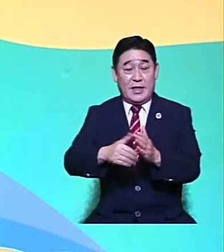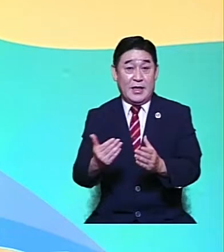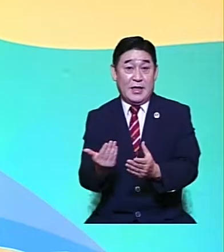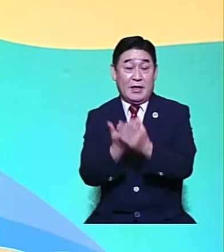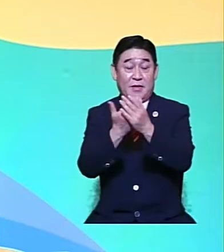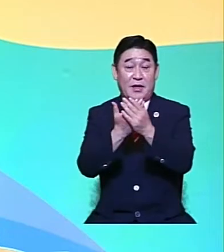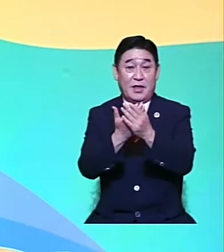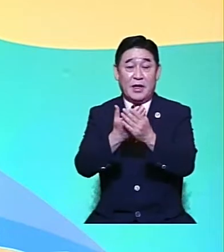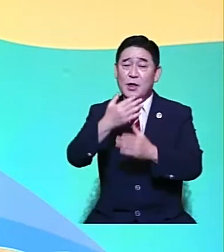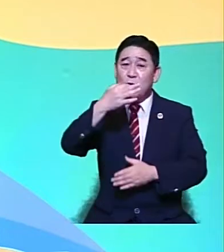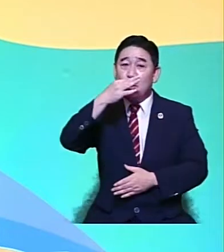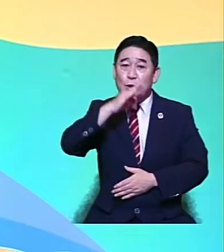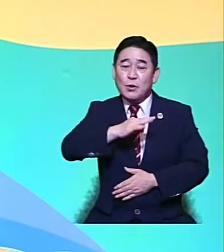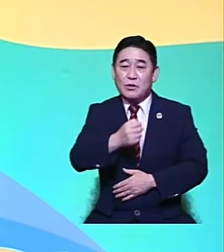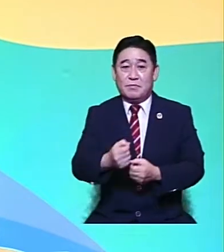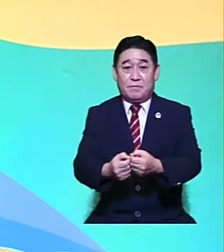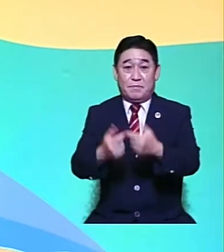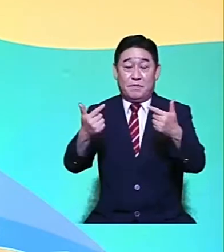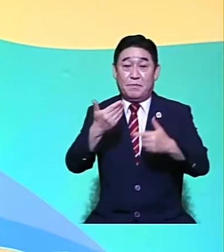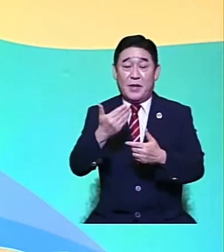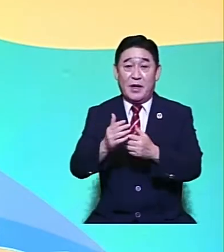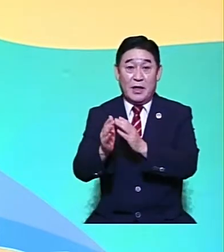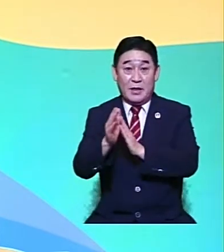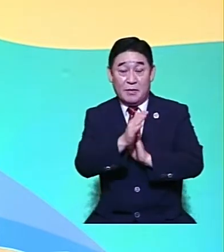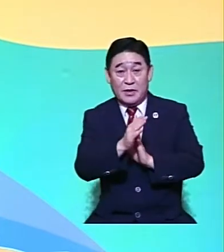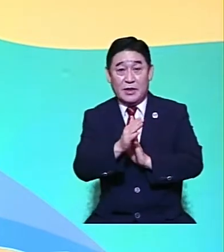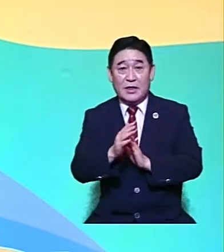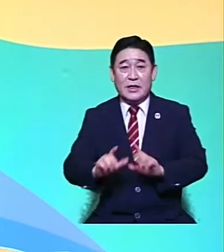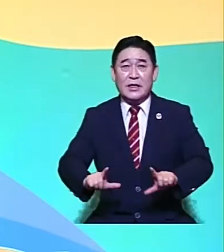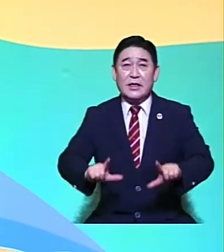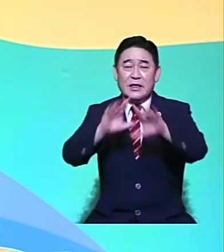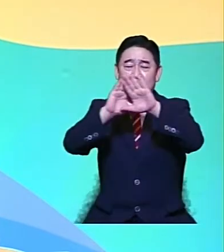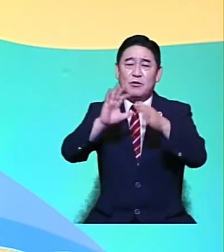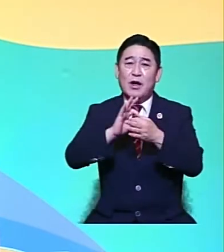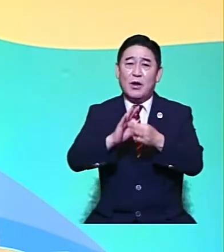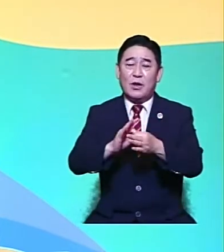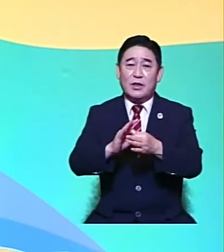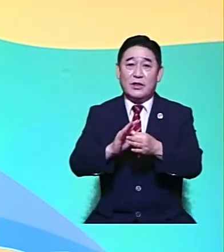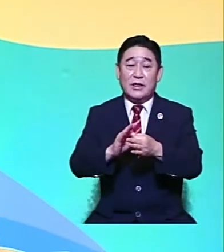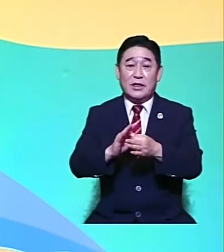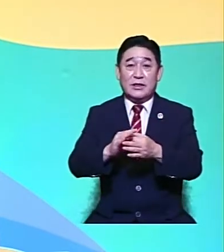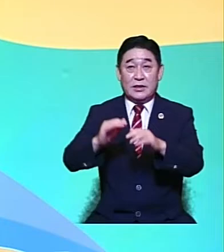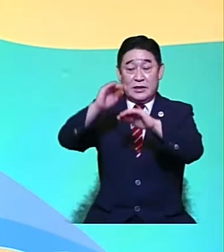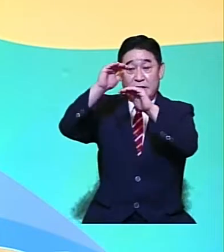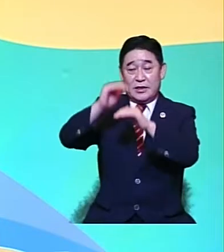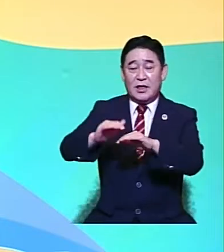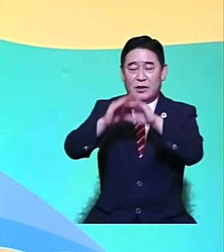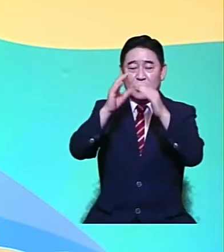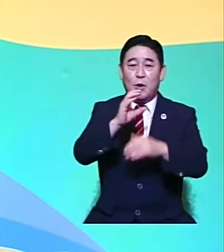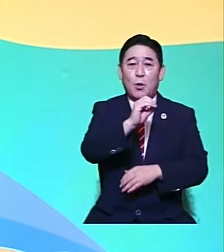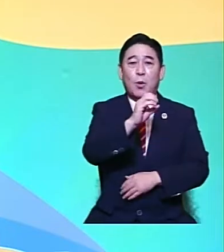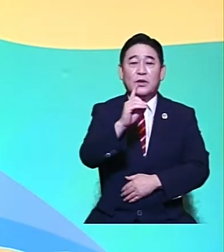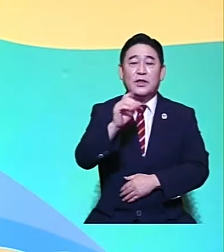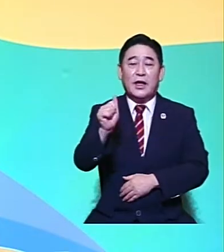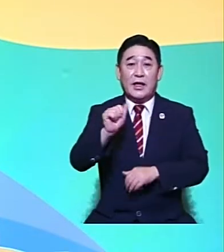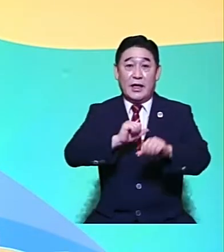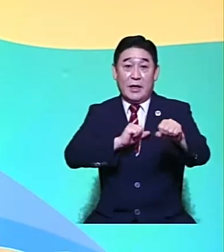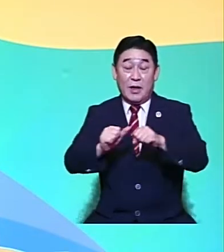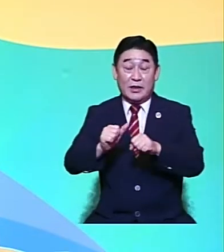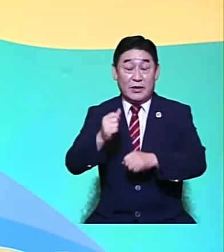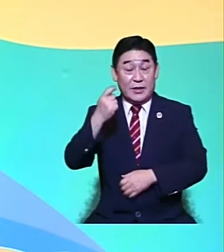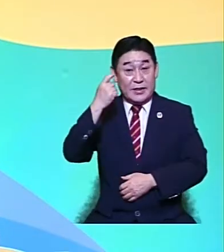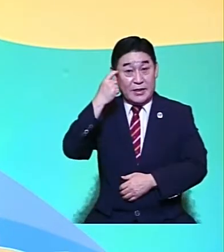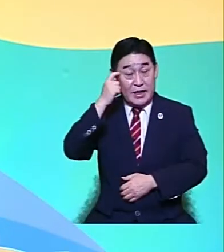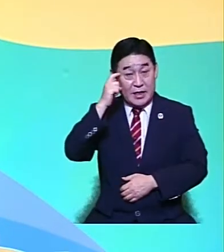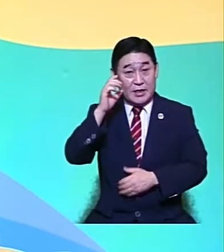hand, mainstreaming climate consideration for the entire ODA activities, at least